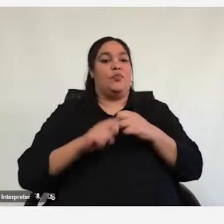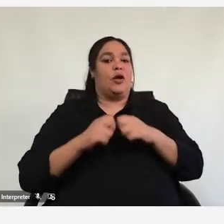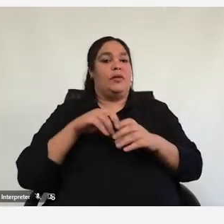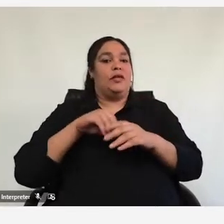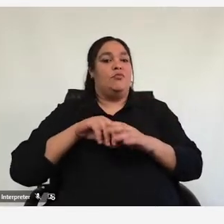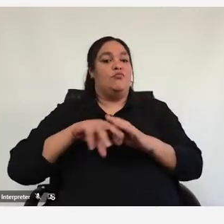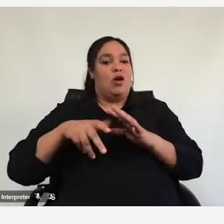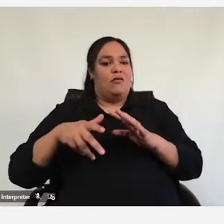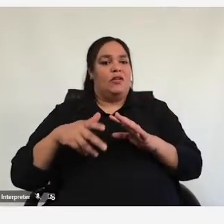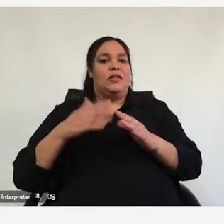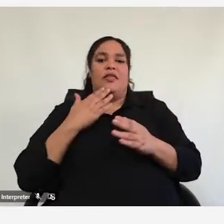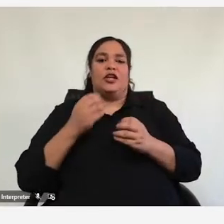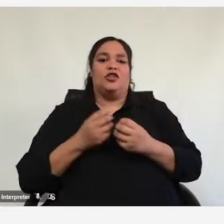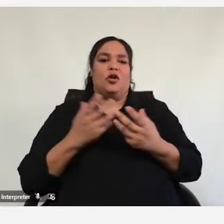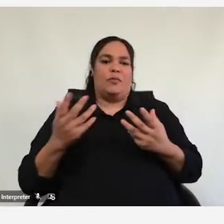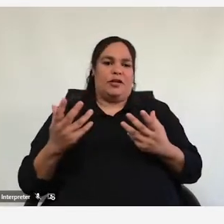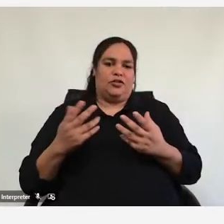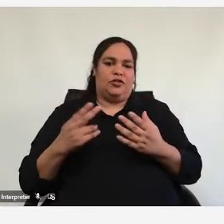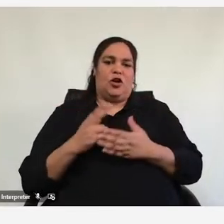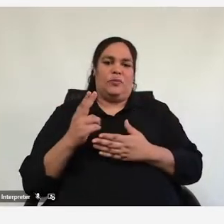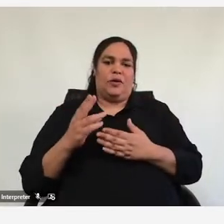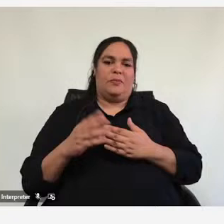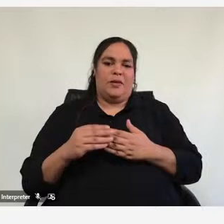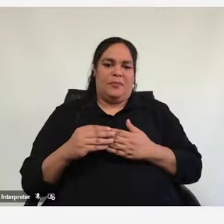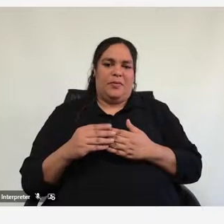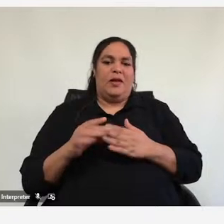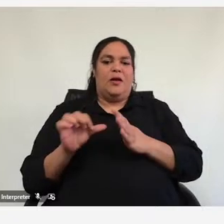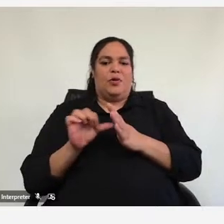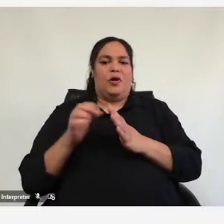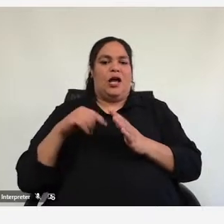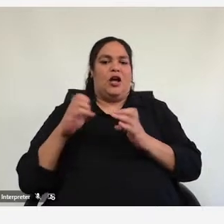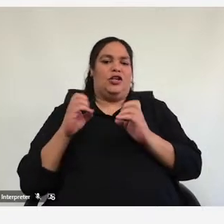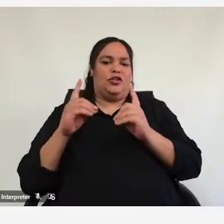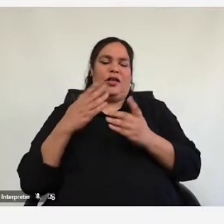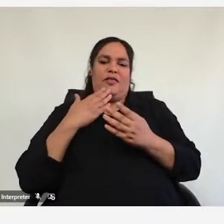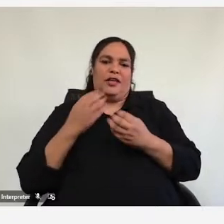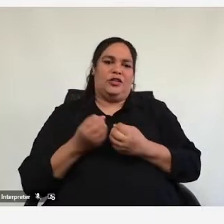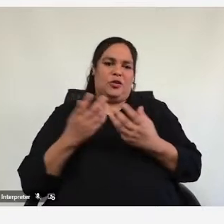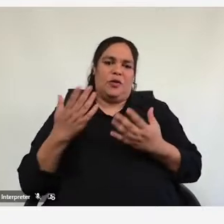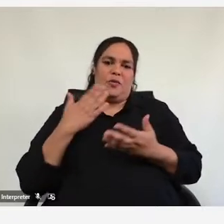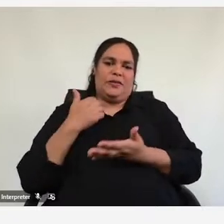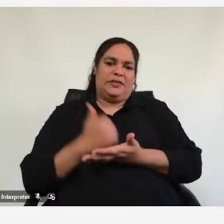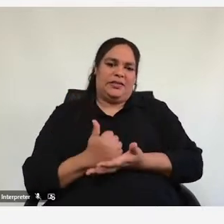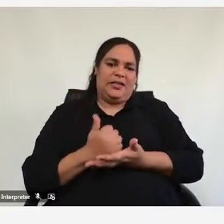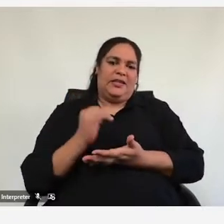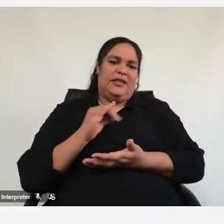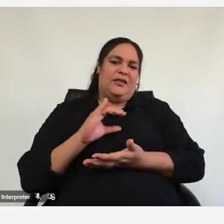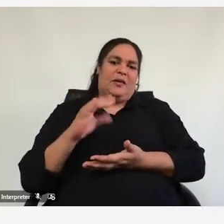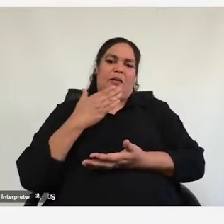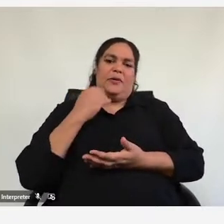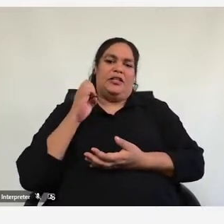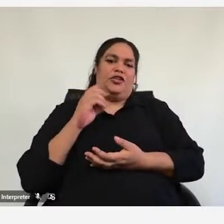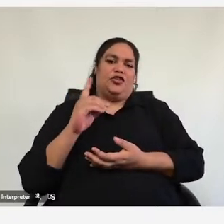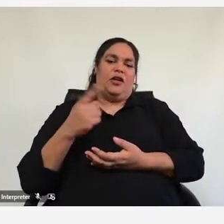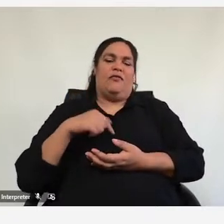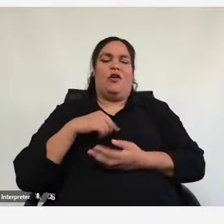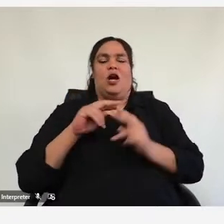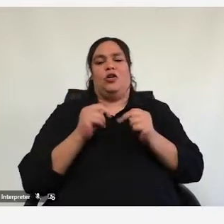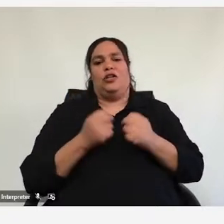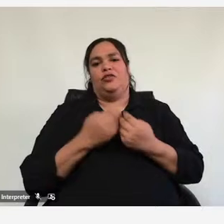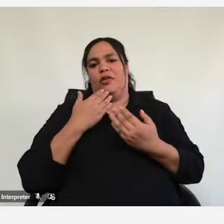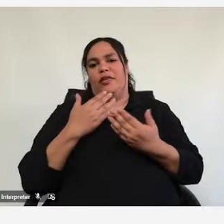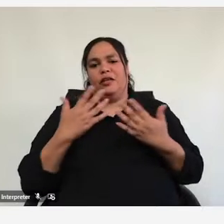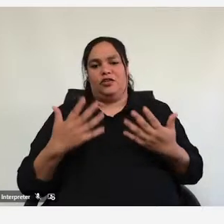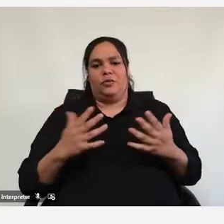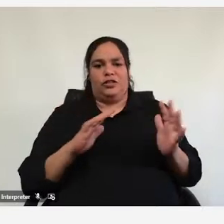We demand Thank you very much, Honorable prioritize our education. Thank you very much. Please and take your invest seat. in the education of our Thank you children. very much. I thank